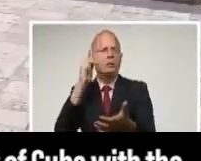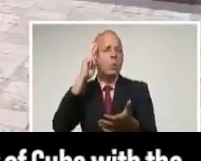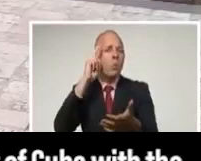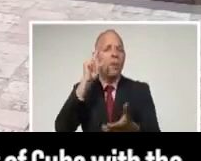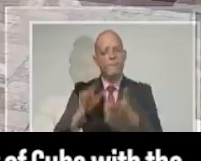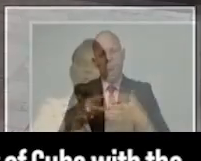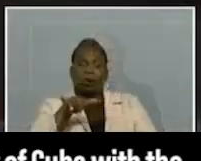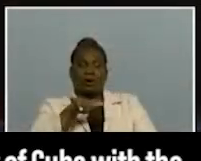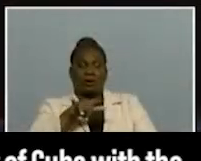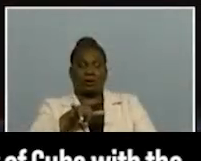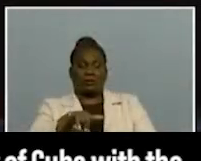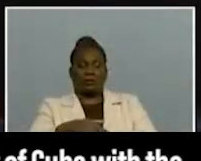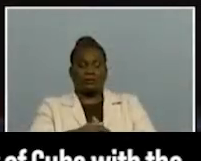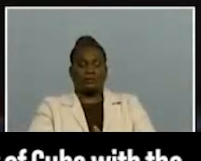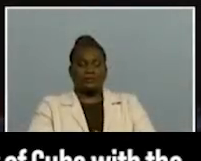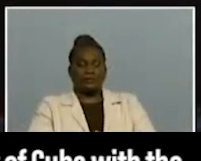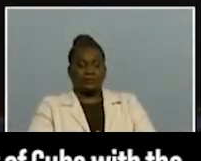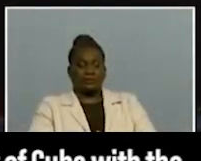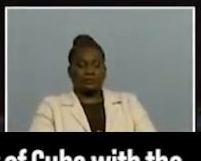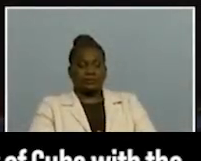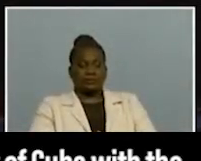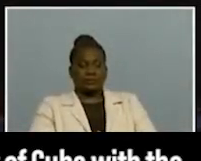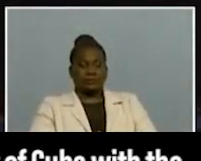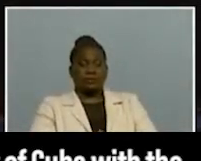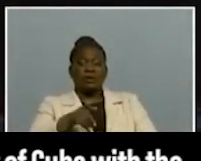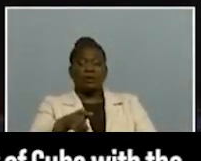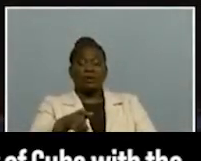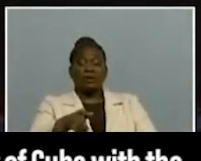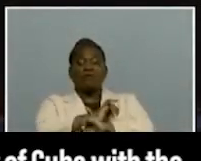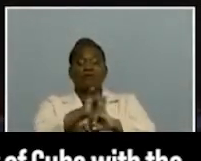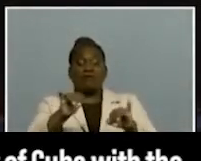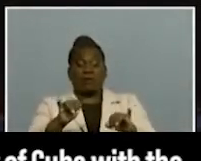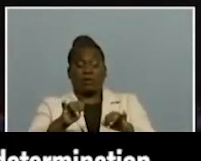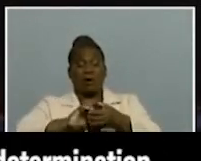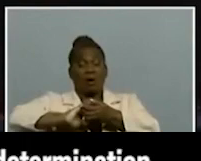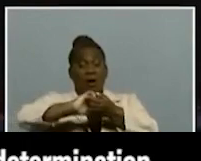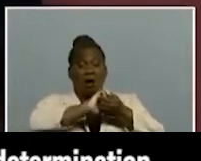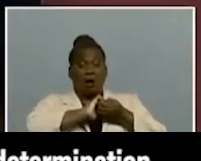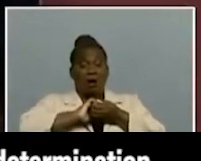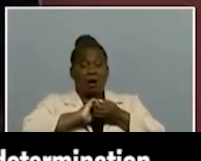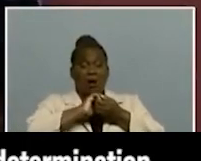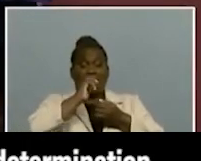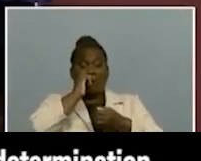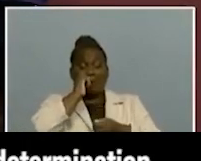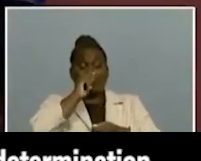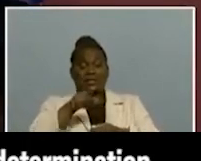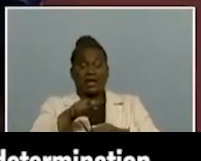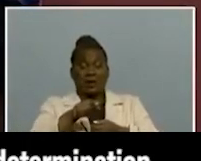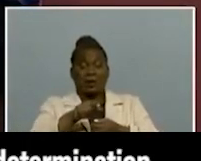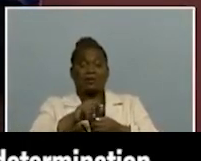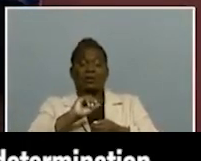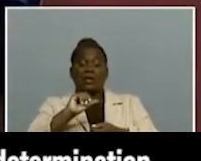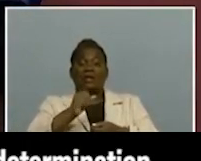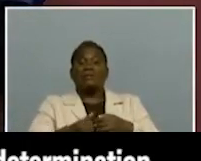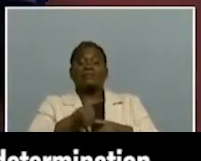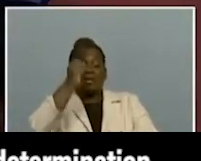speech, the commitment of Cuba with the unity of Latin America and the Caribbean is immovable. The loyalty in defense of sovereignty and the right